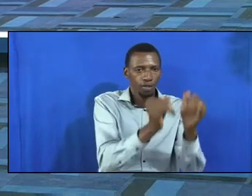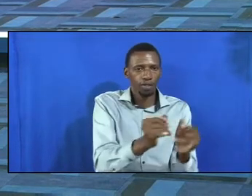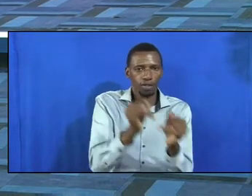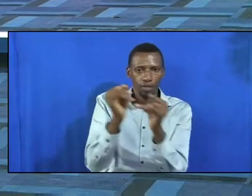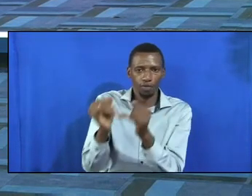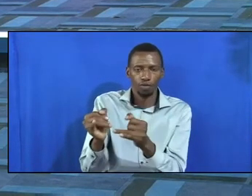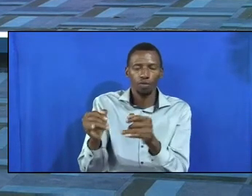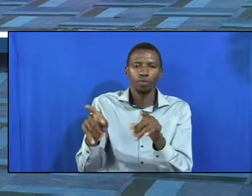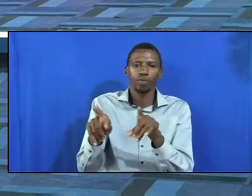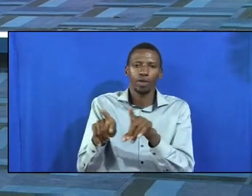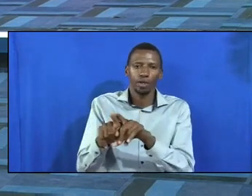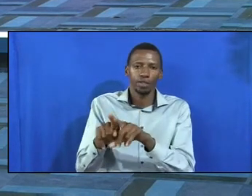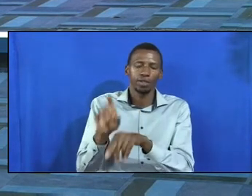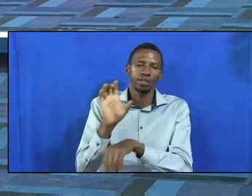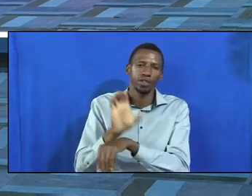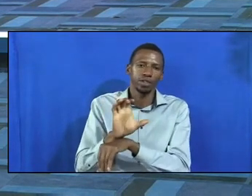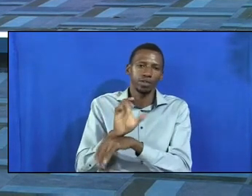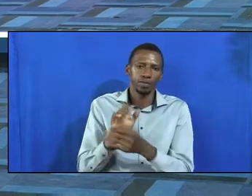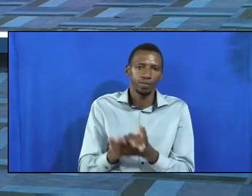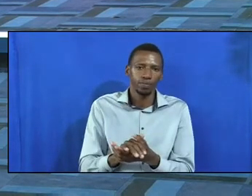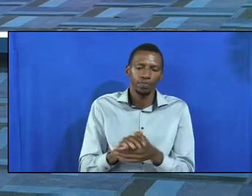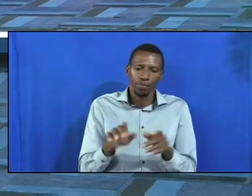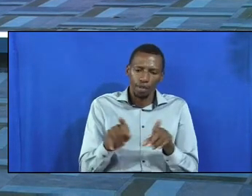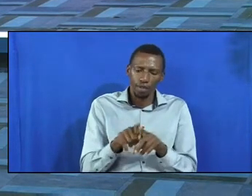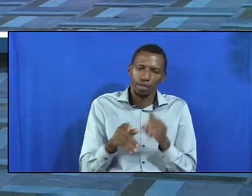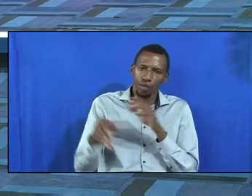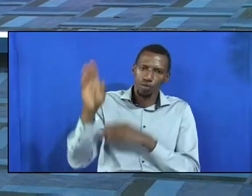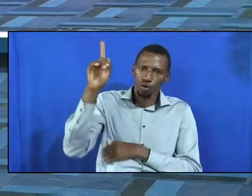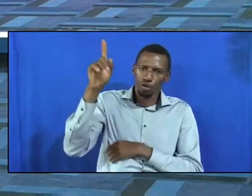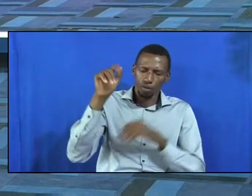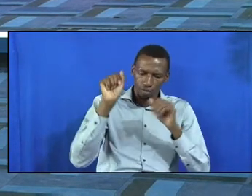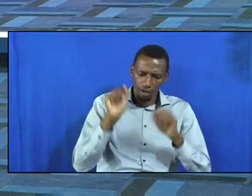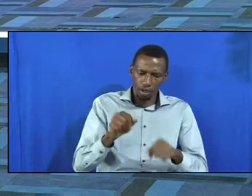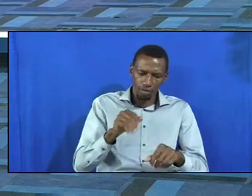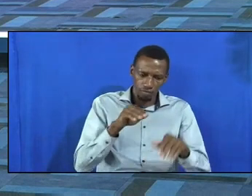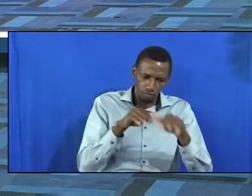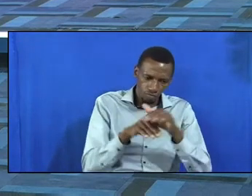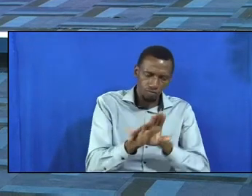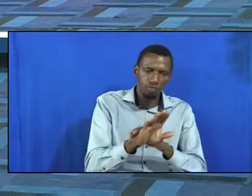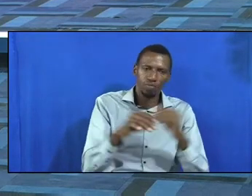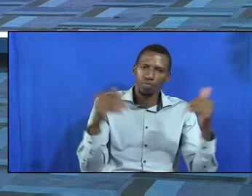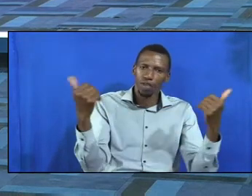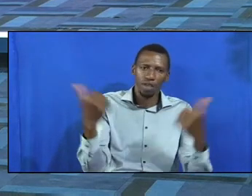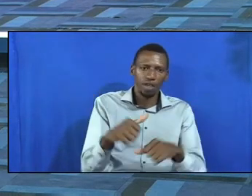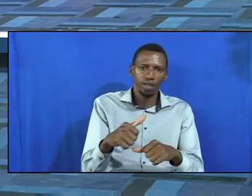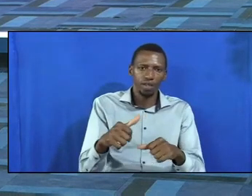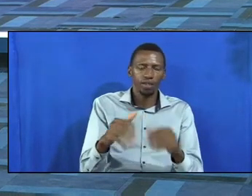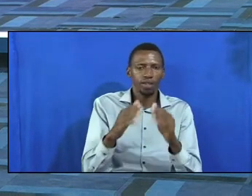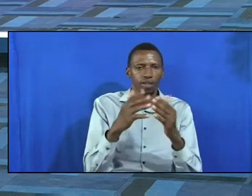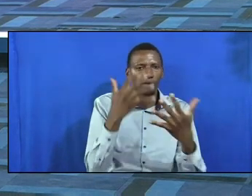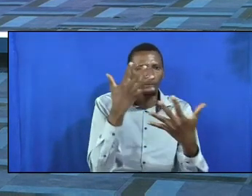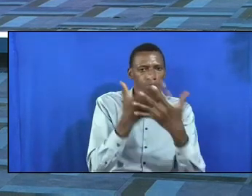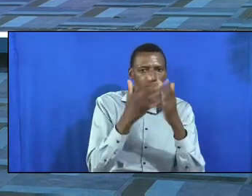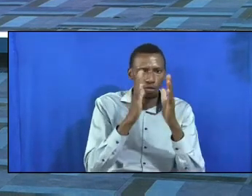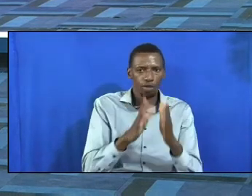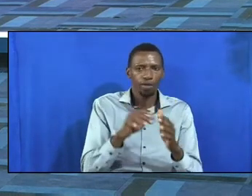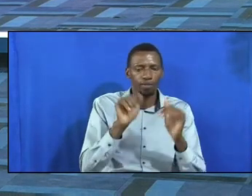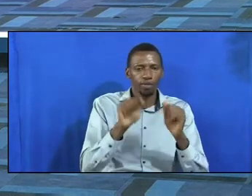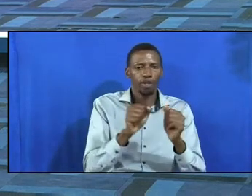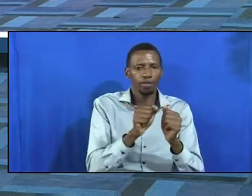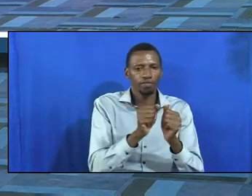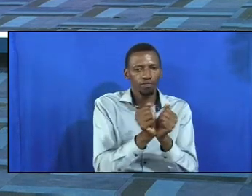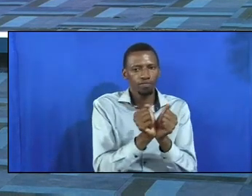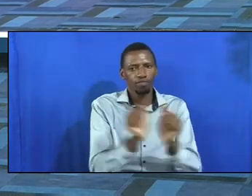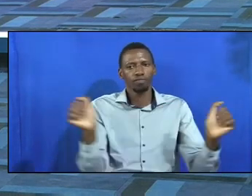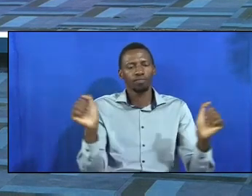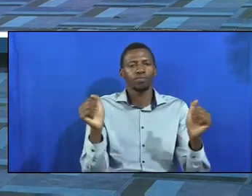That same God, he can walk to any maximum prison today and he can get out any prisoner that he wants to get out, if it